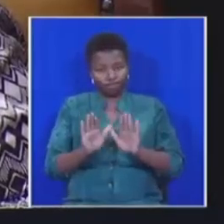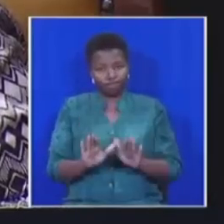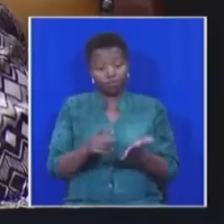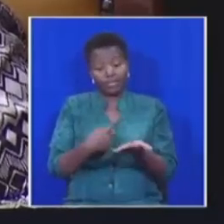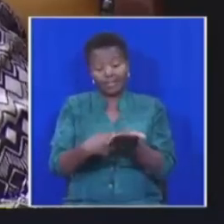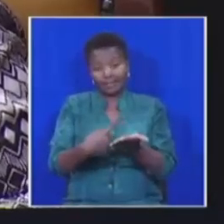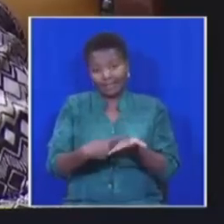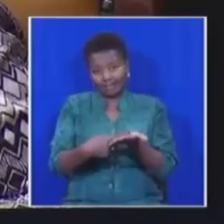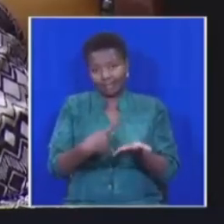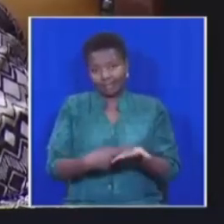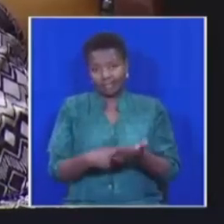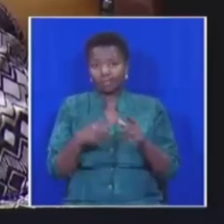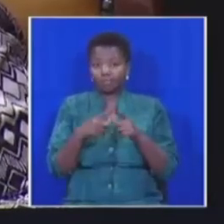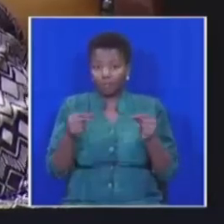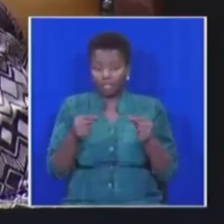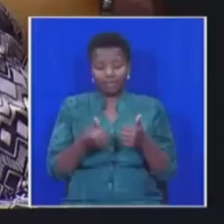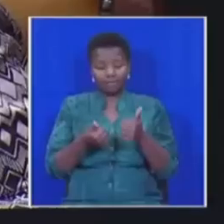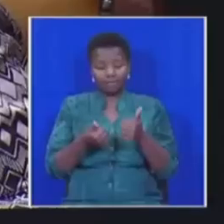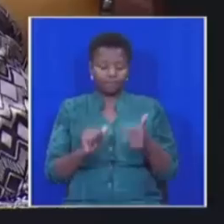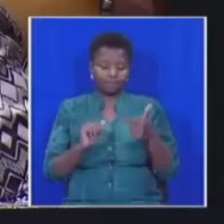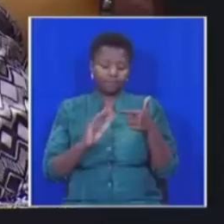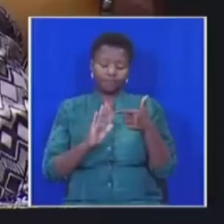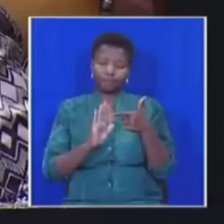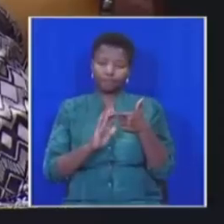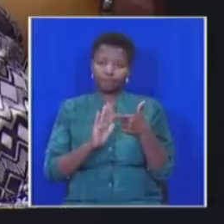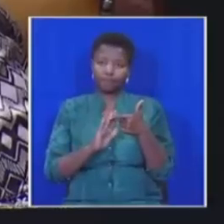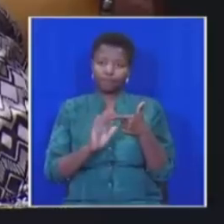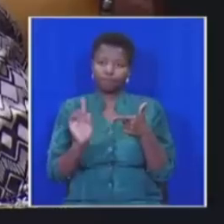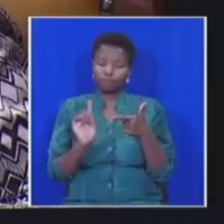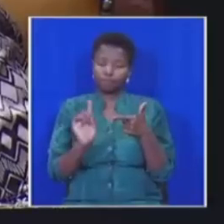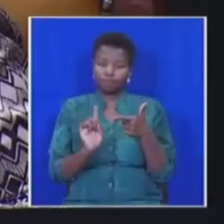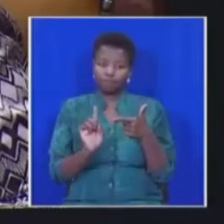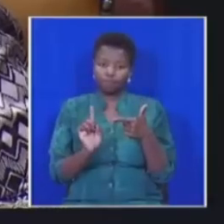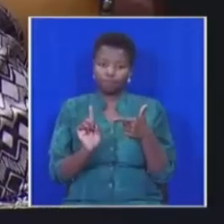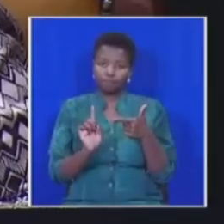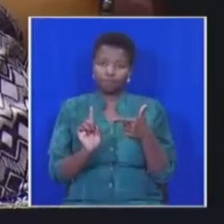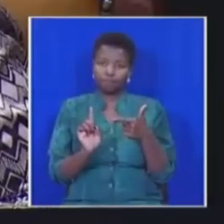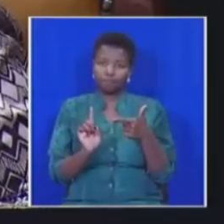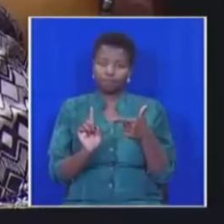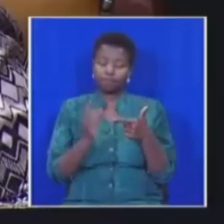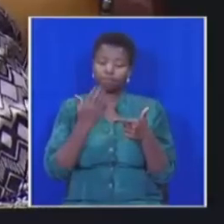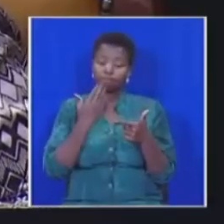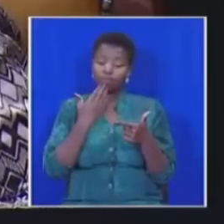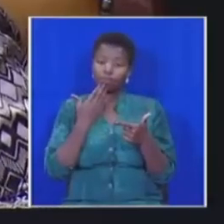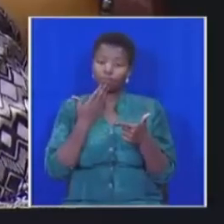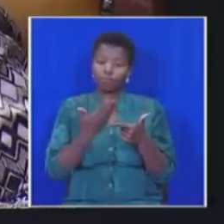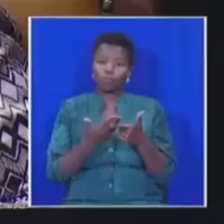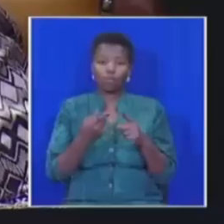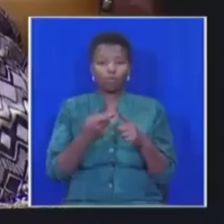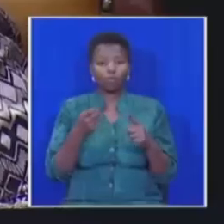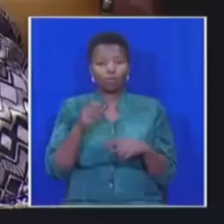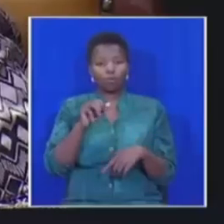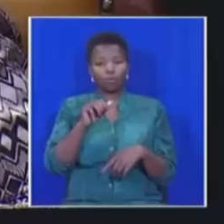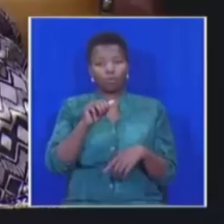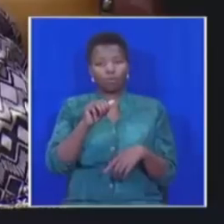debate. The next item on the order paper is a motion in the name of the Chief Whip